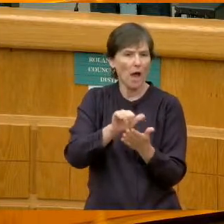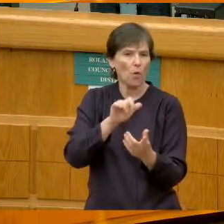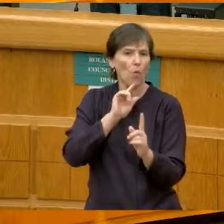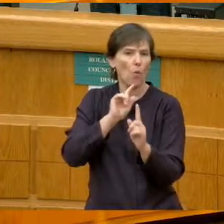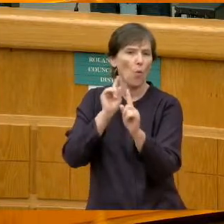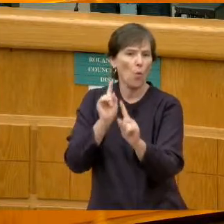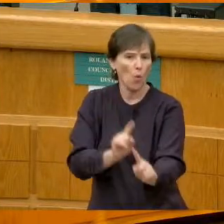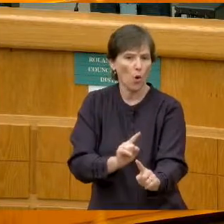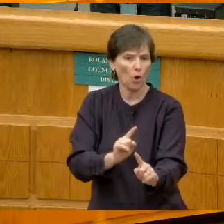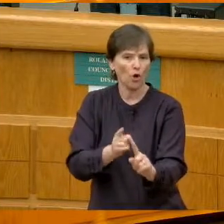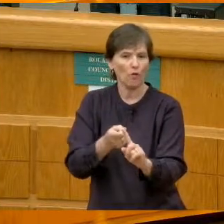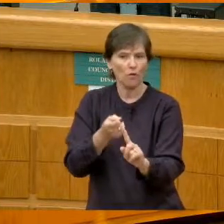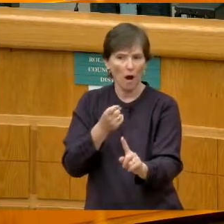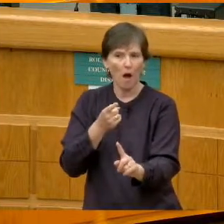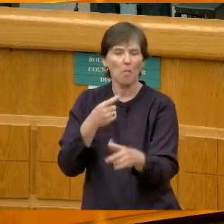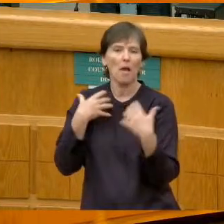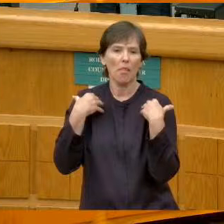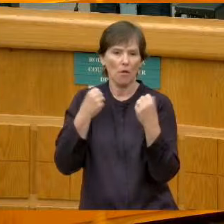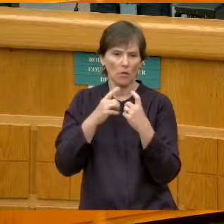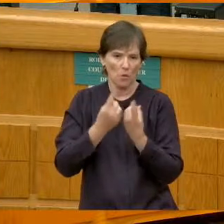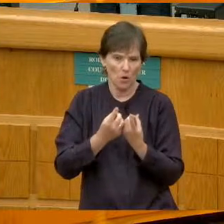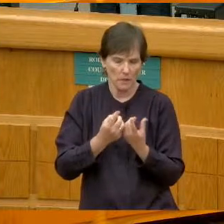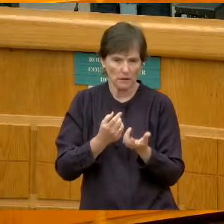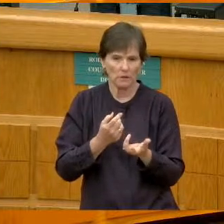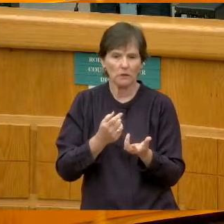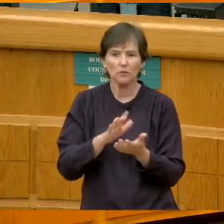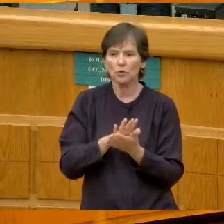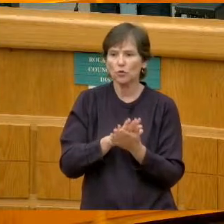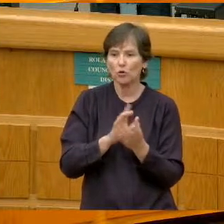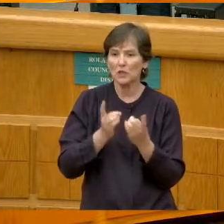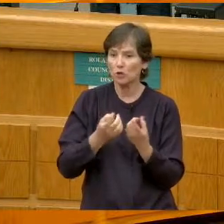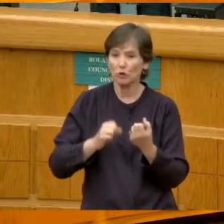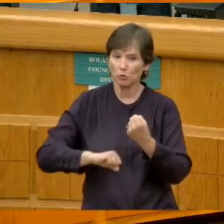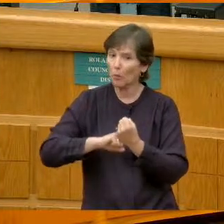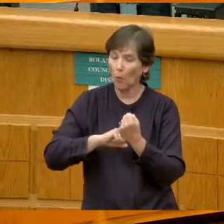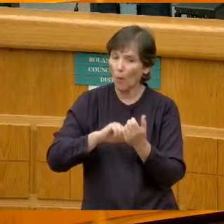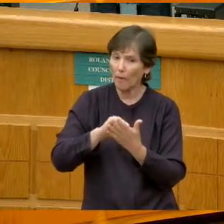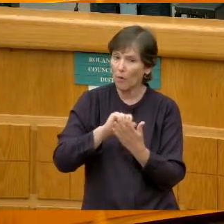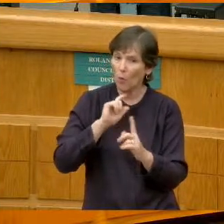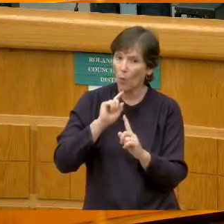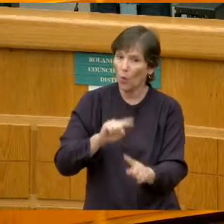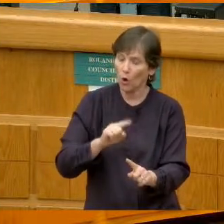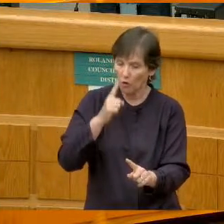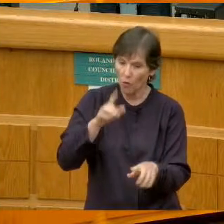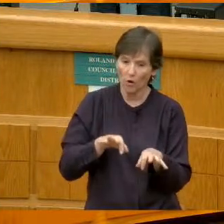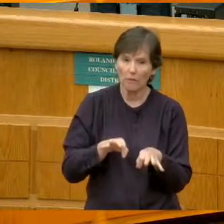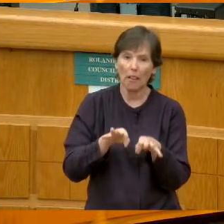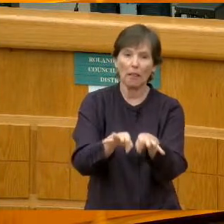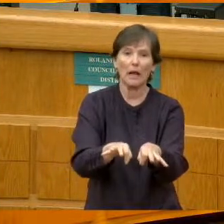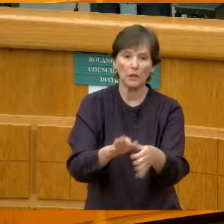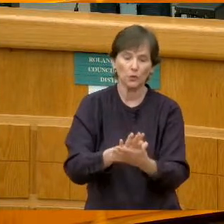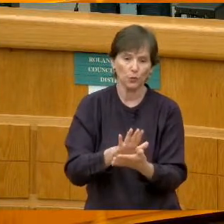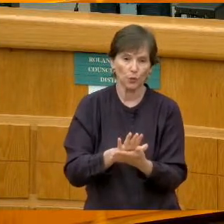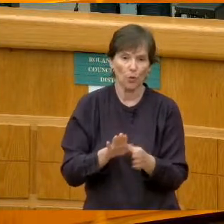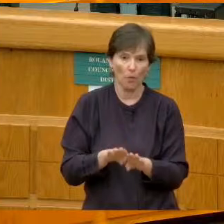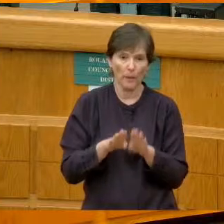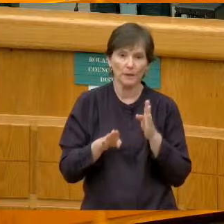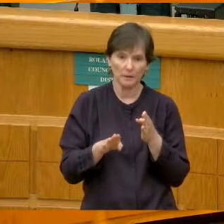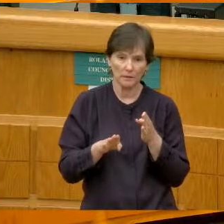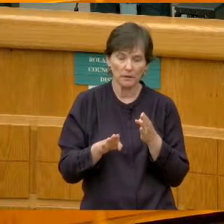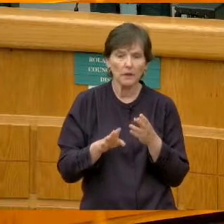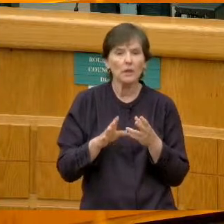And the school districts are very much in favor. There's no contention or opposition. There's a